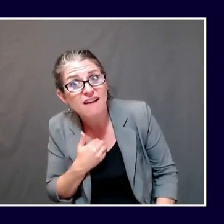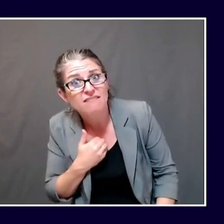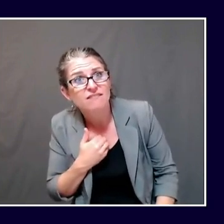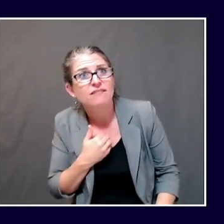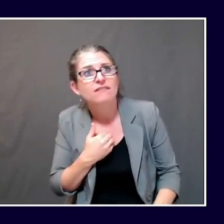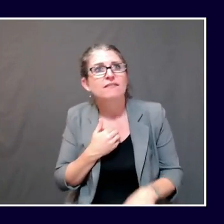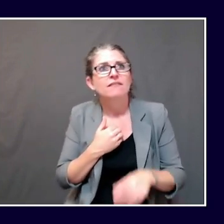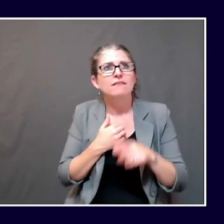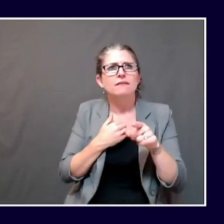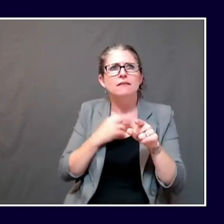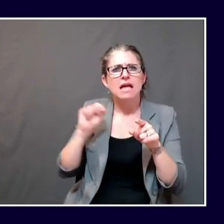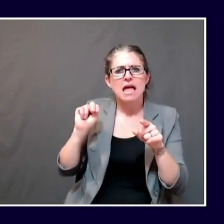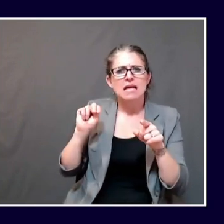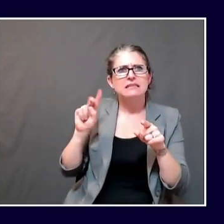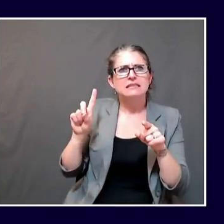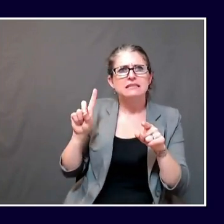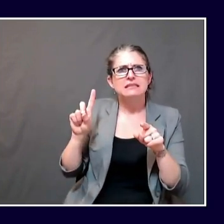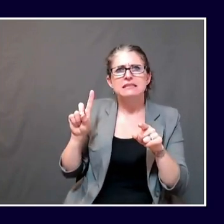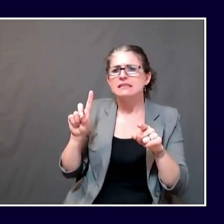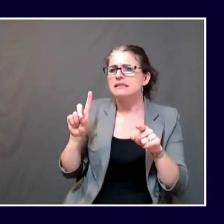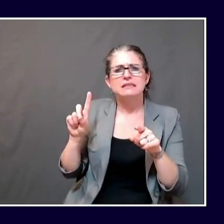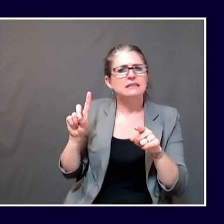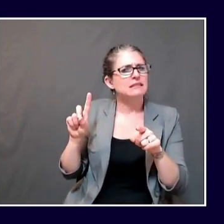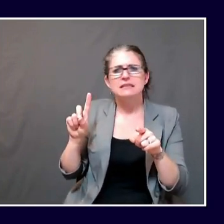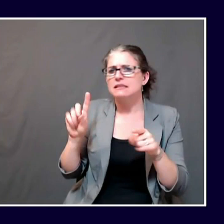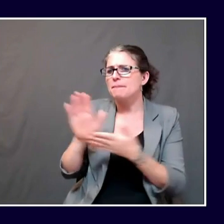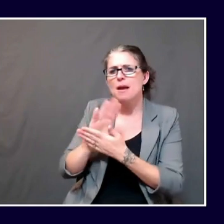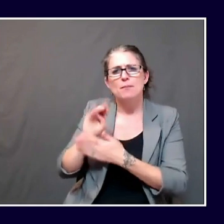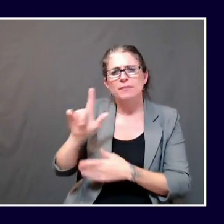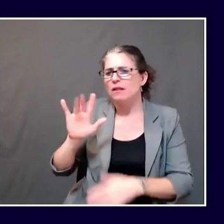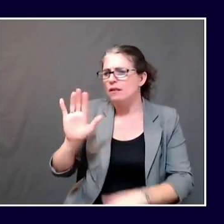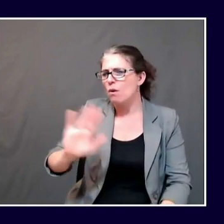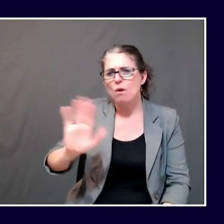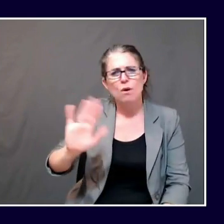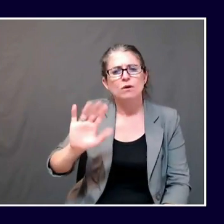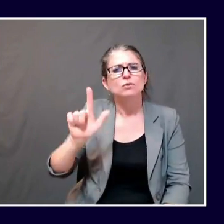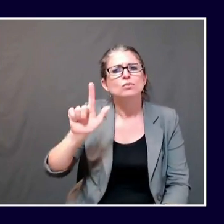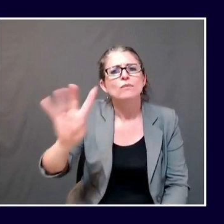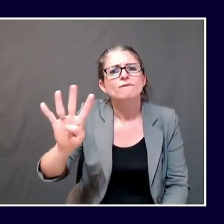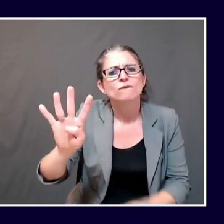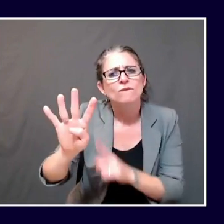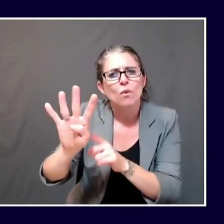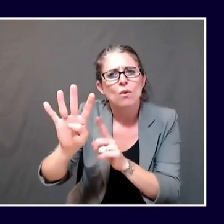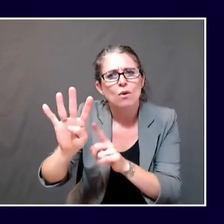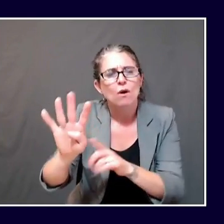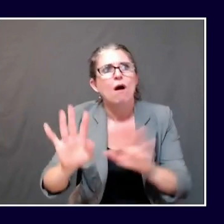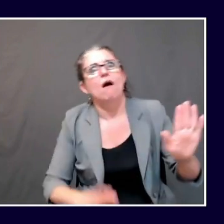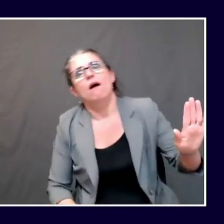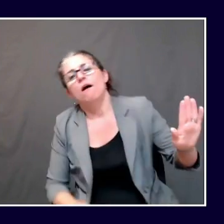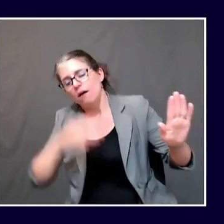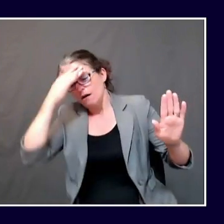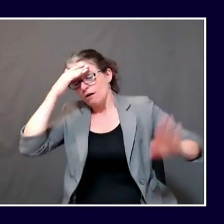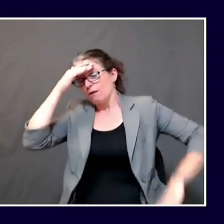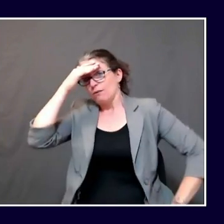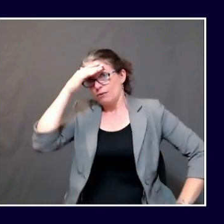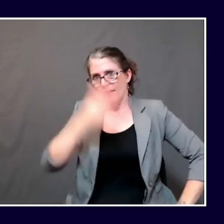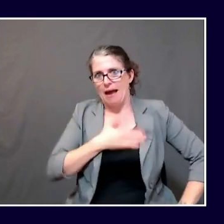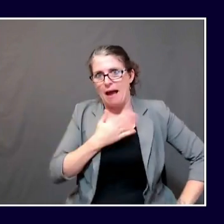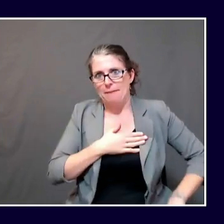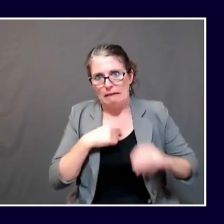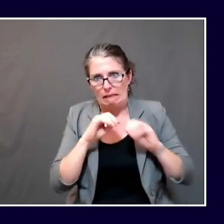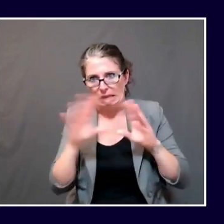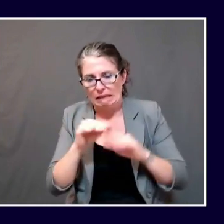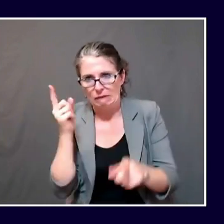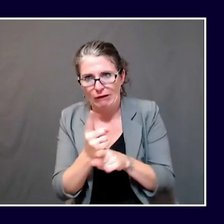is 24. Okay, thanks. I'm glad I double checked. Yep. I have a couple of questions from listeners. The first one is, one